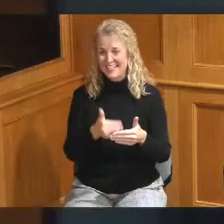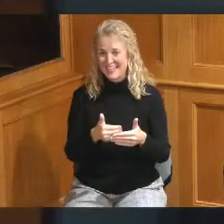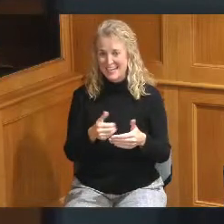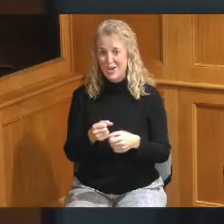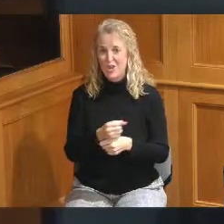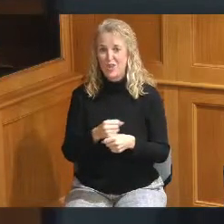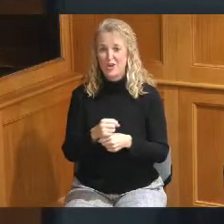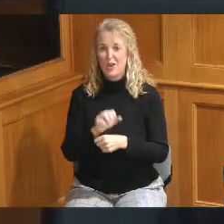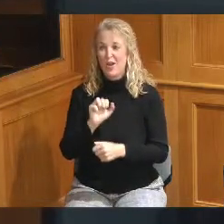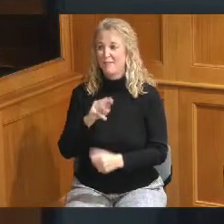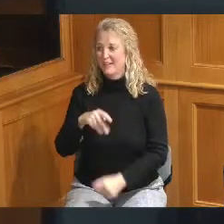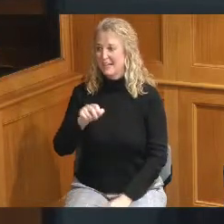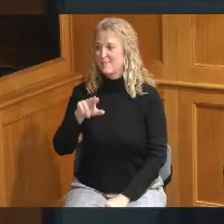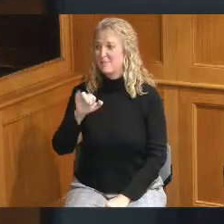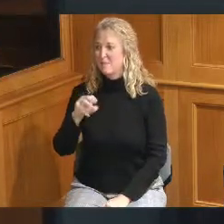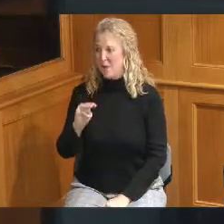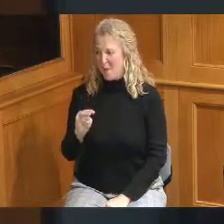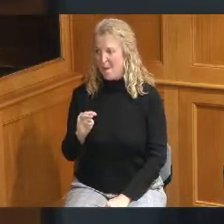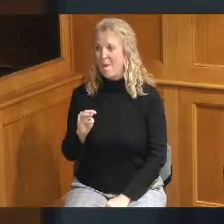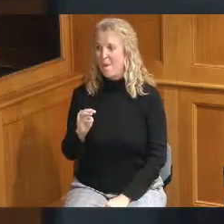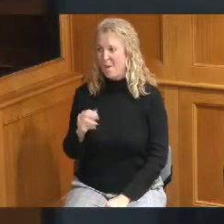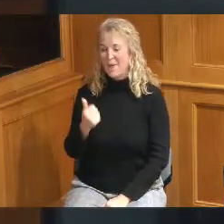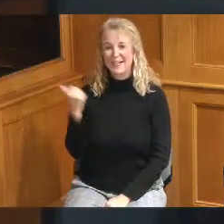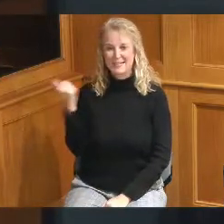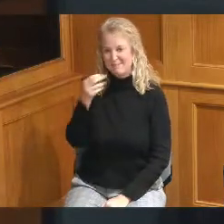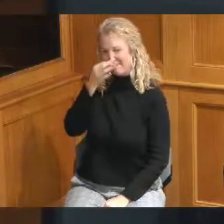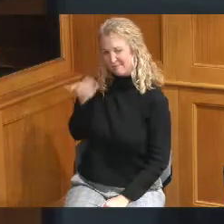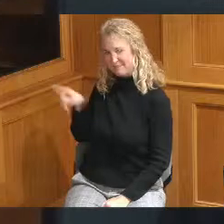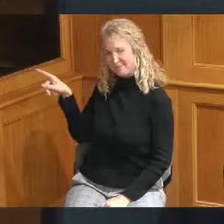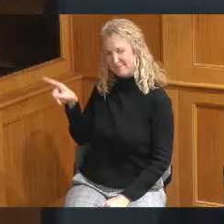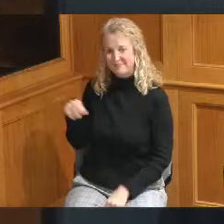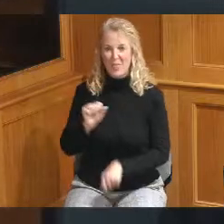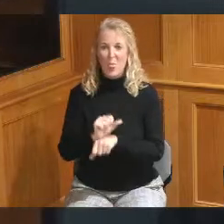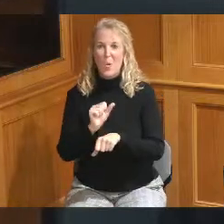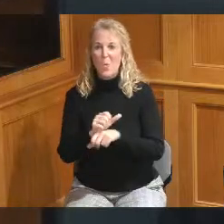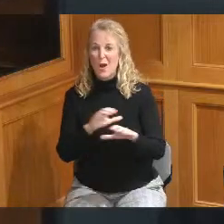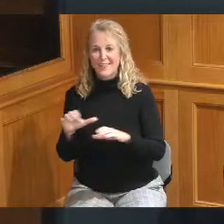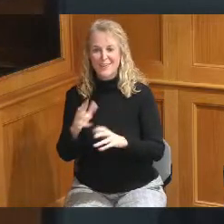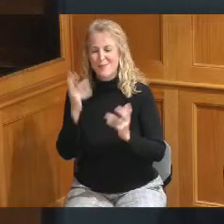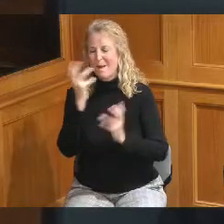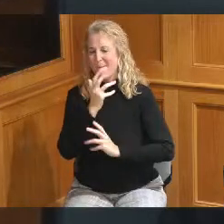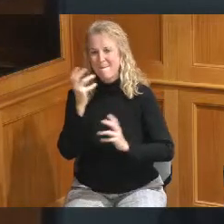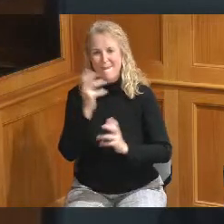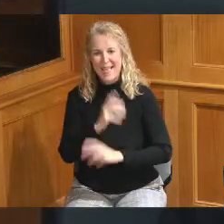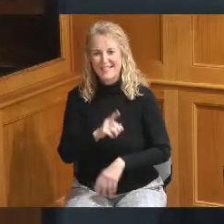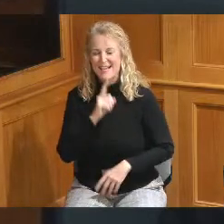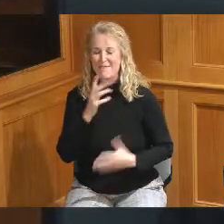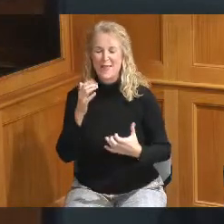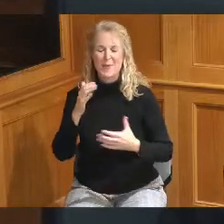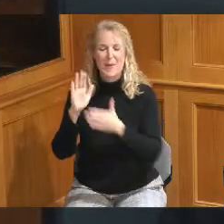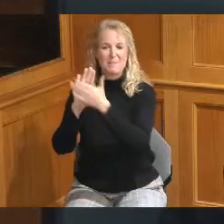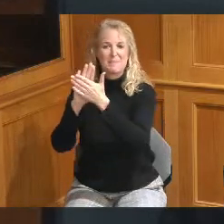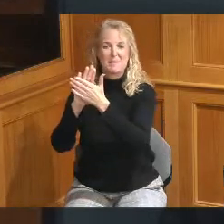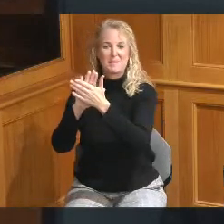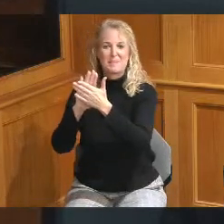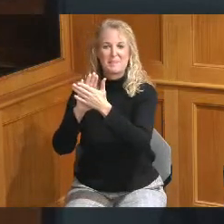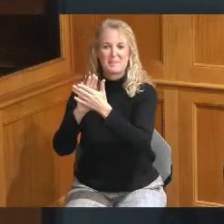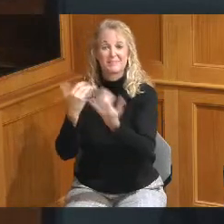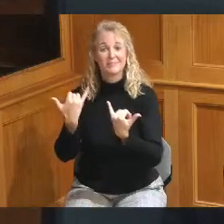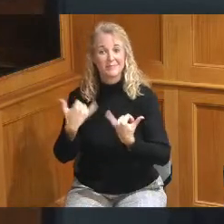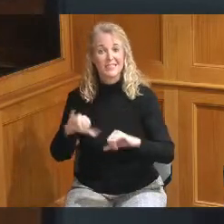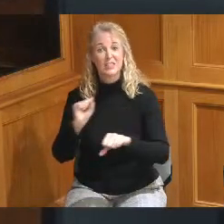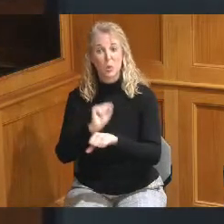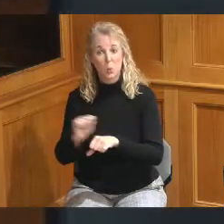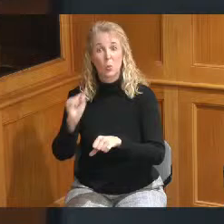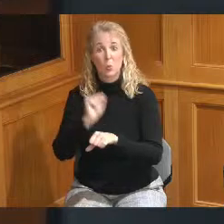Coffee Emporium on Central Parkway. The work they're doing is fantastic, and I do want to call them out. There's still